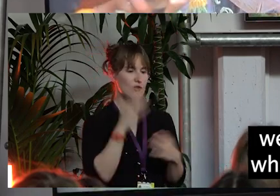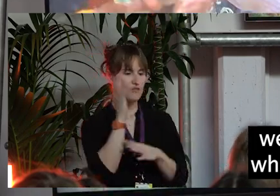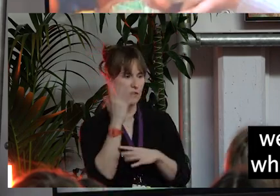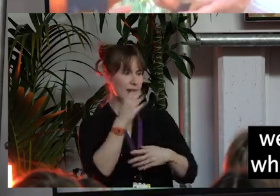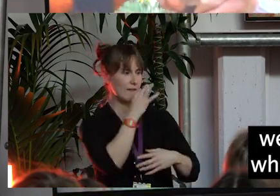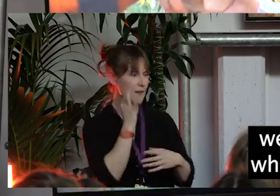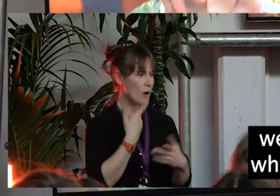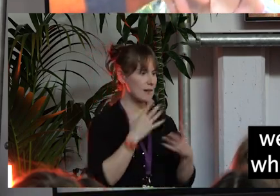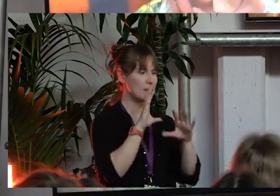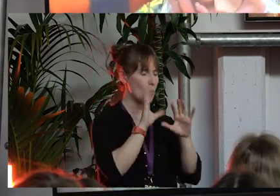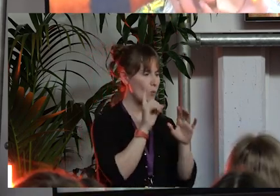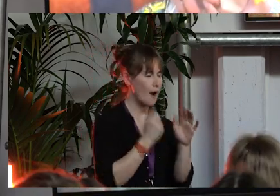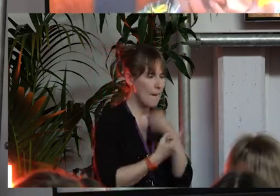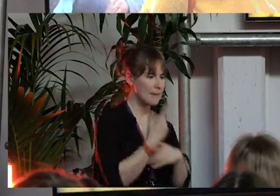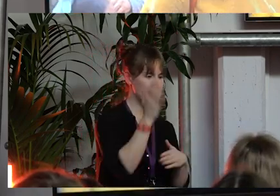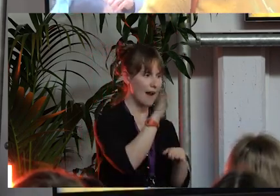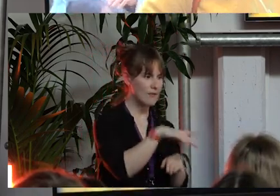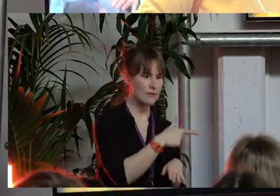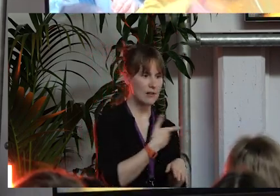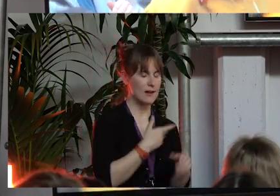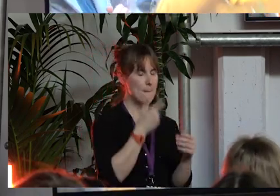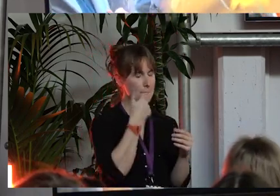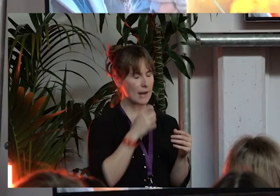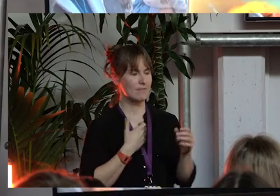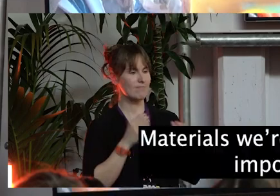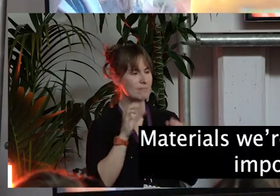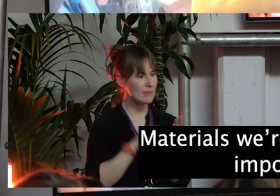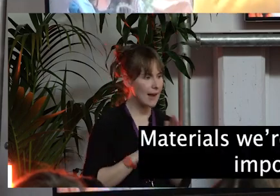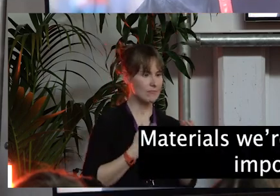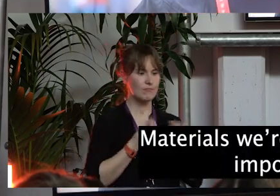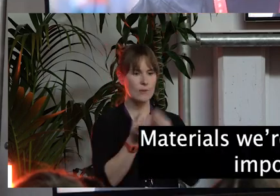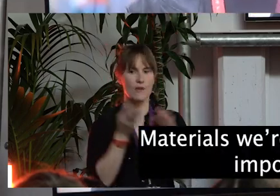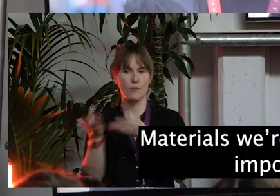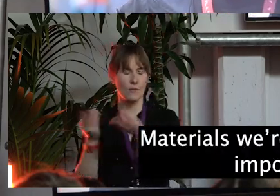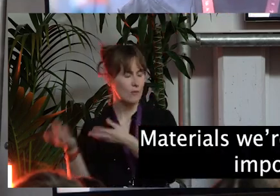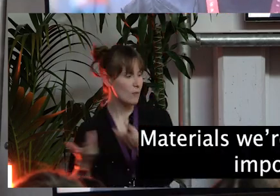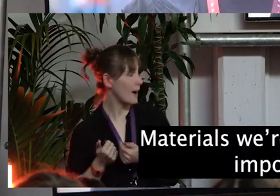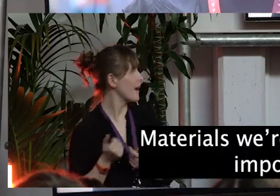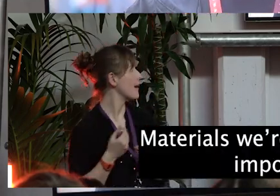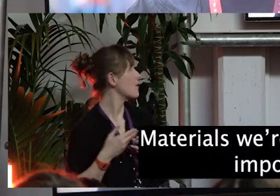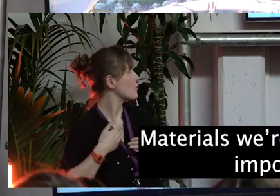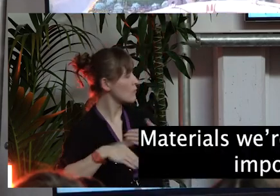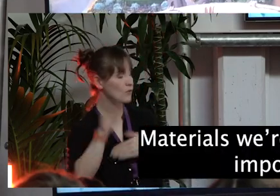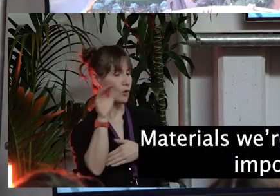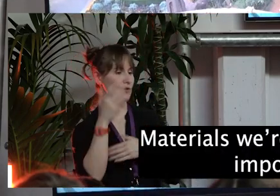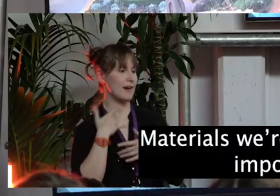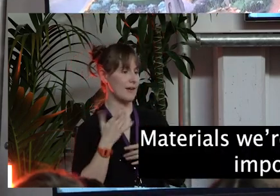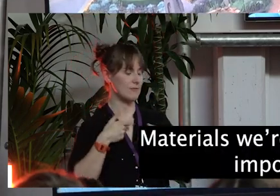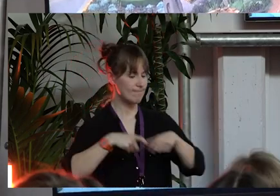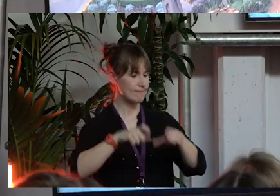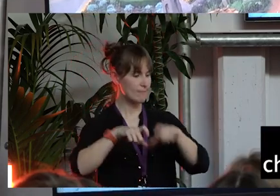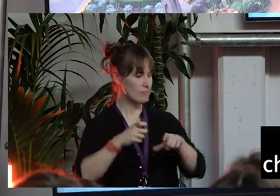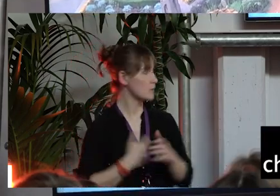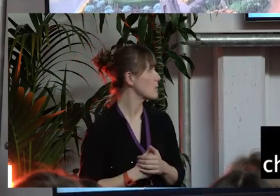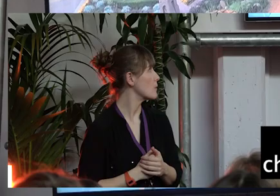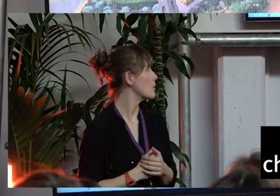who are taking away 1,000 plants to live on into the future. What materials are we using, where they've come from, and more importantly what their future life